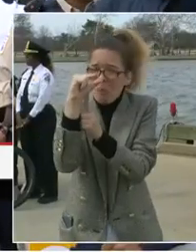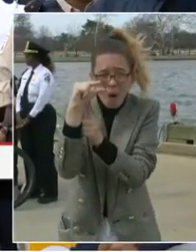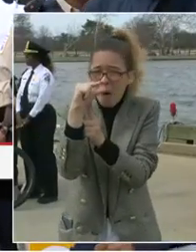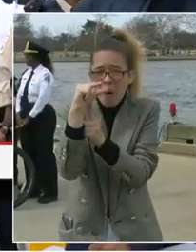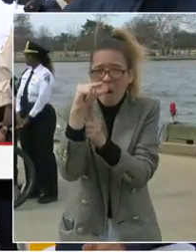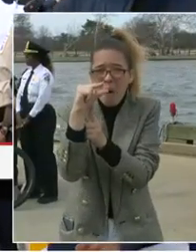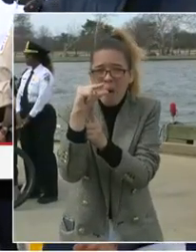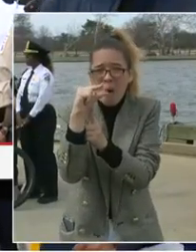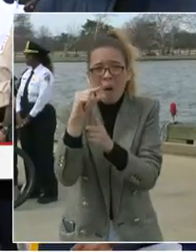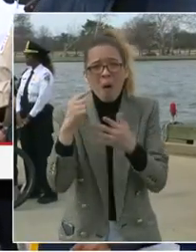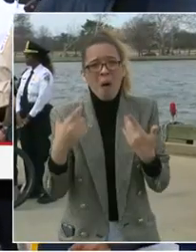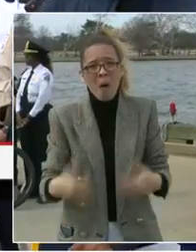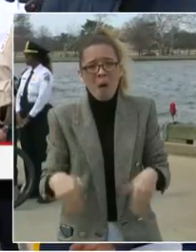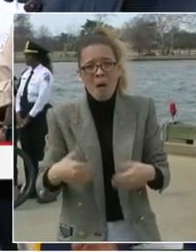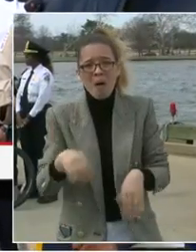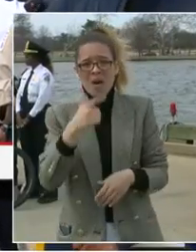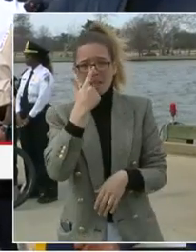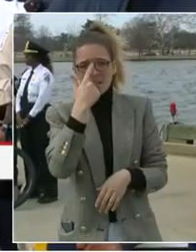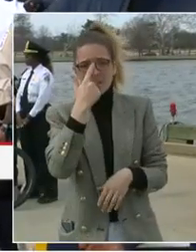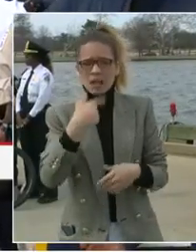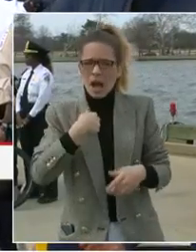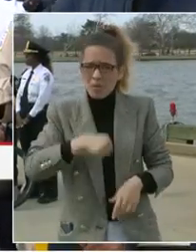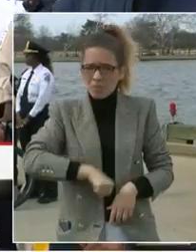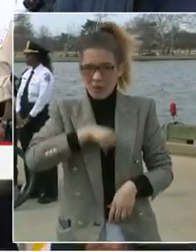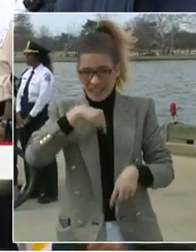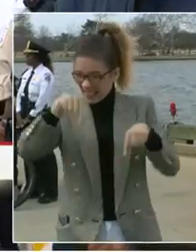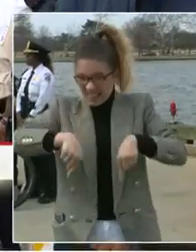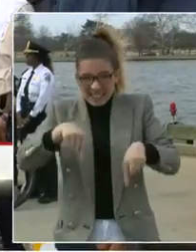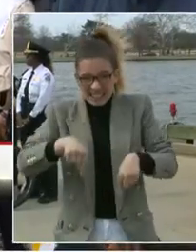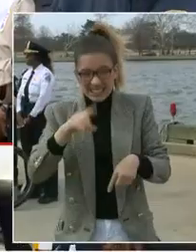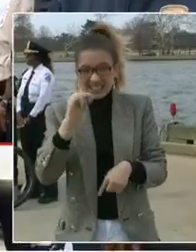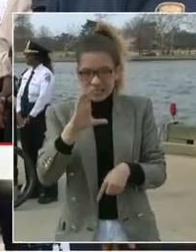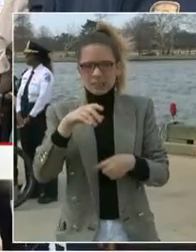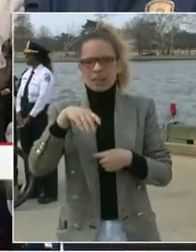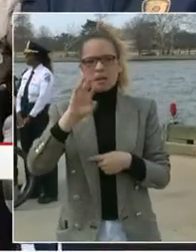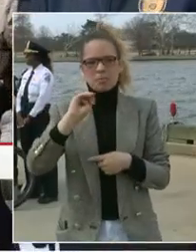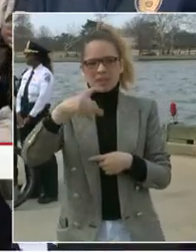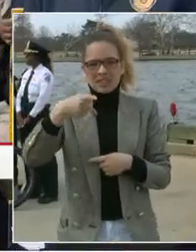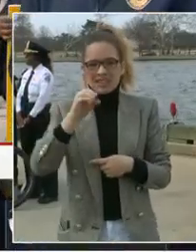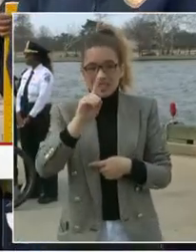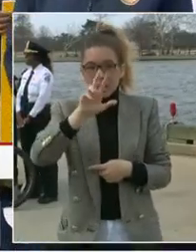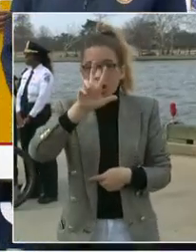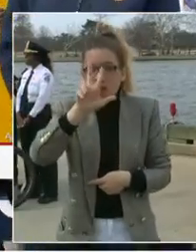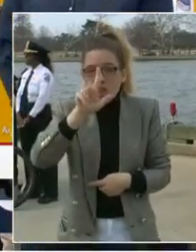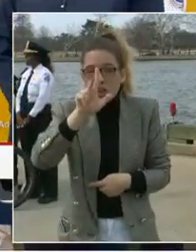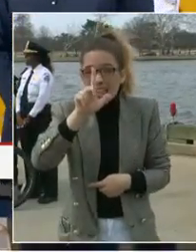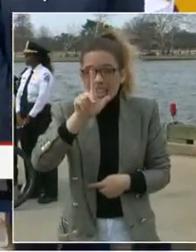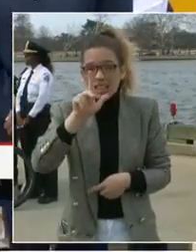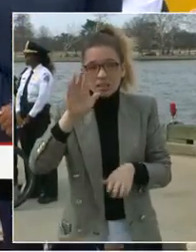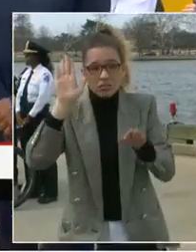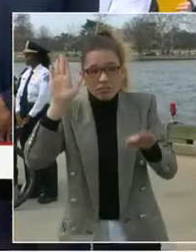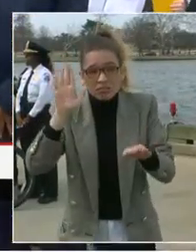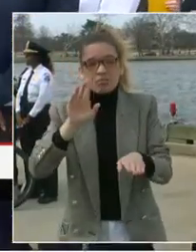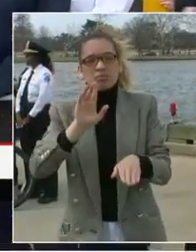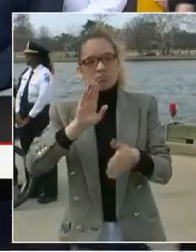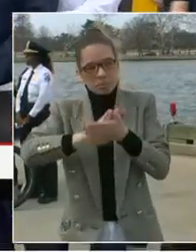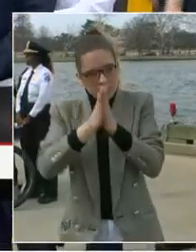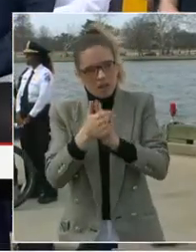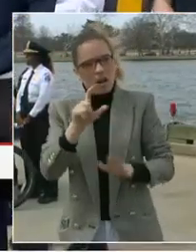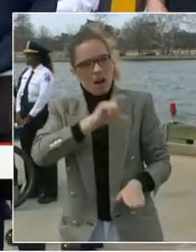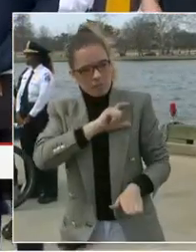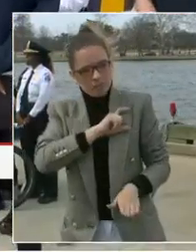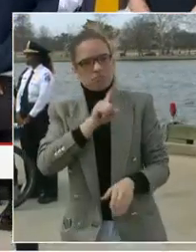say that at MPD, we have over 23% of our sworn officers who are women and thus